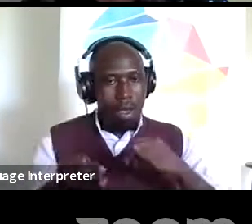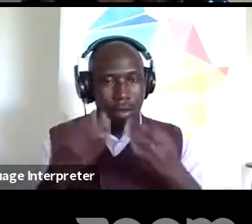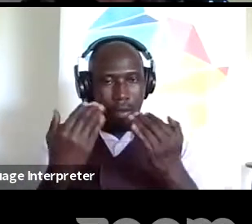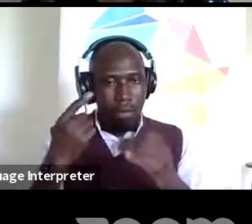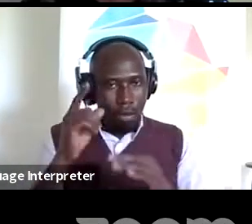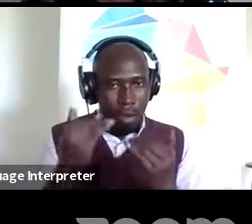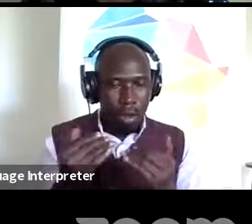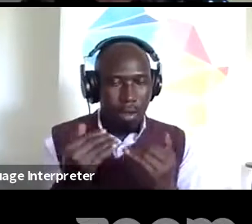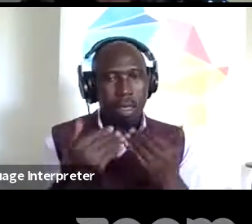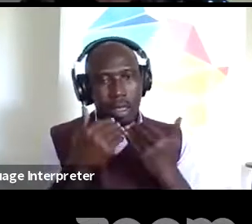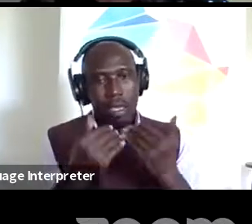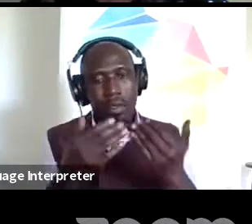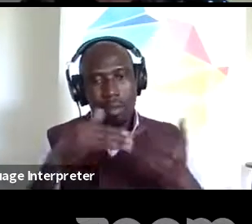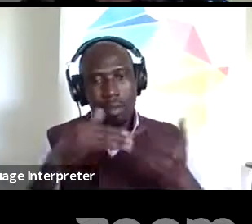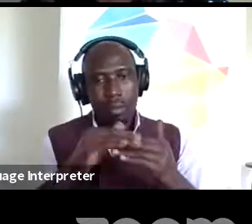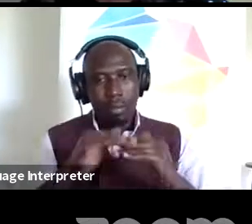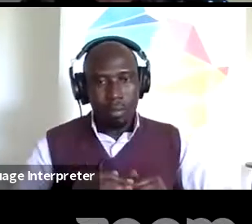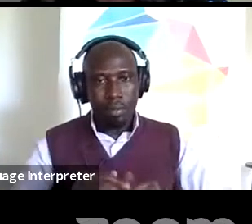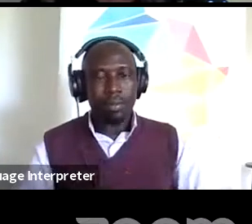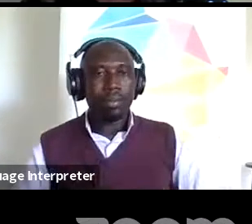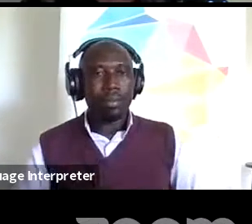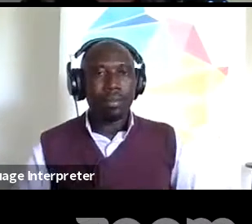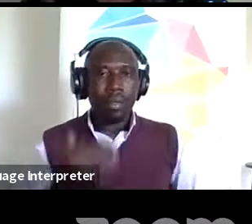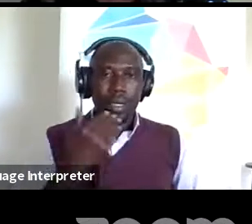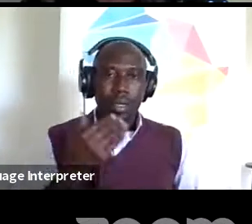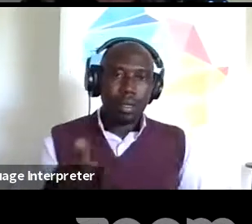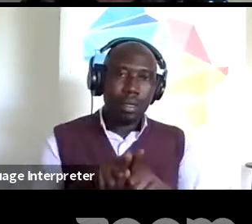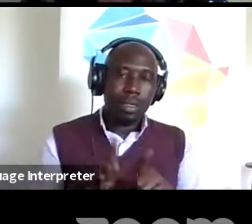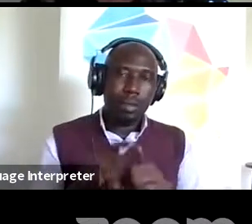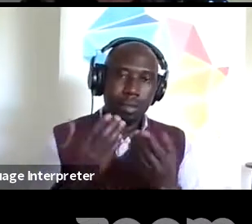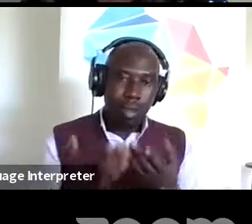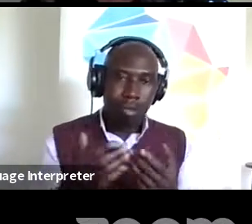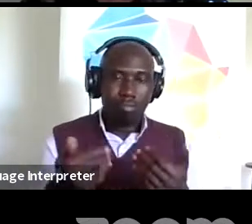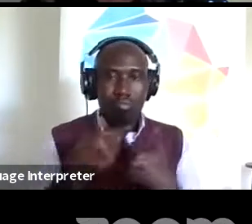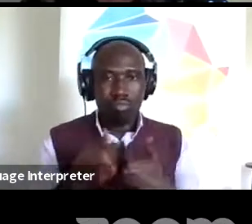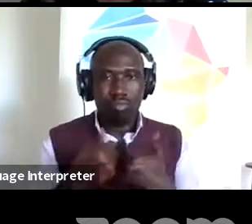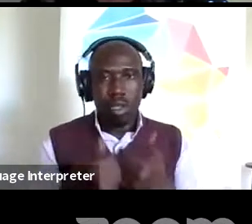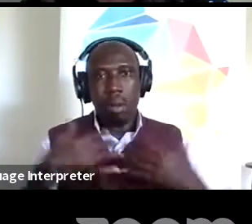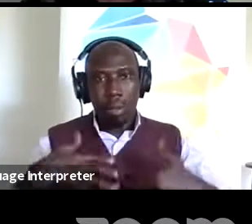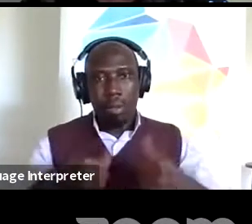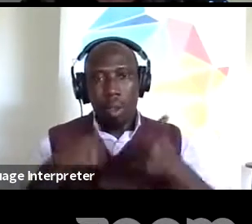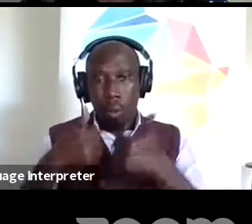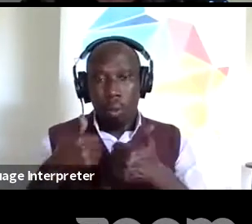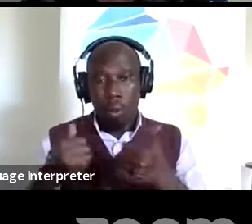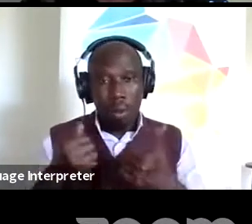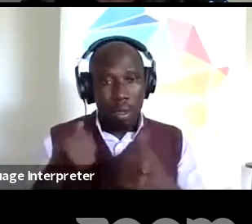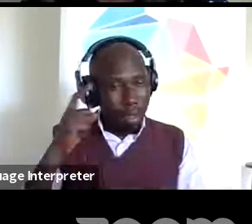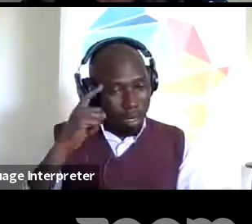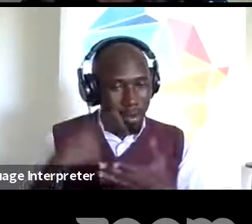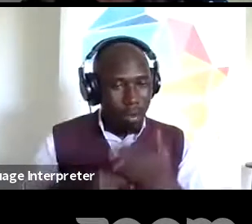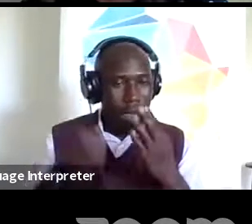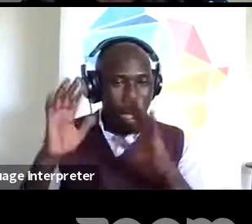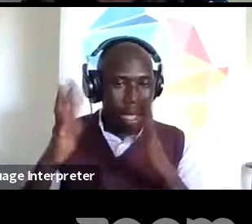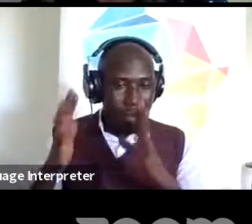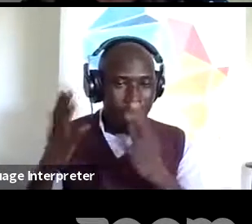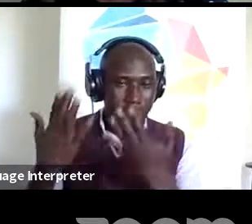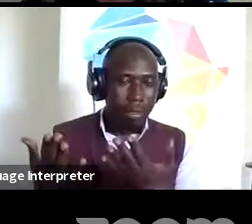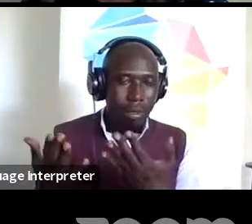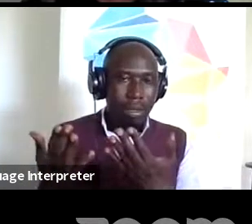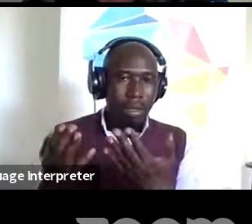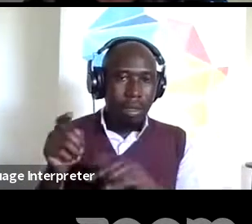Koliwe. Thank you very much. Thanks so much for that, Nompilo. That was really great. I think what I appreciated is